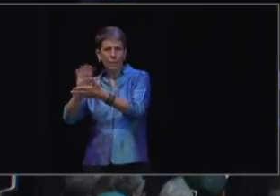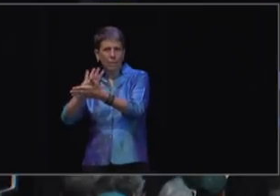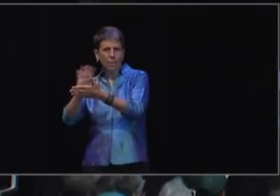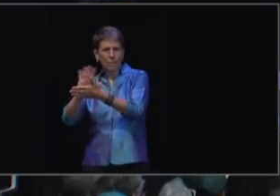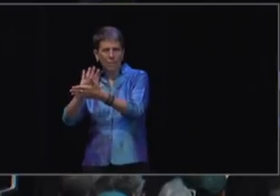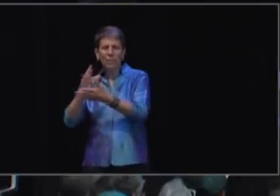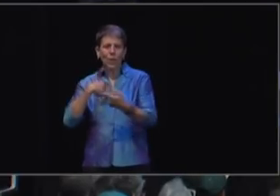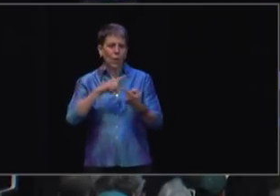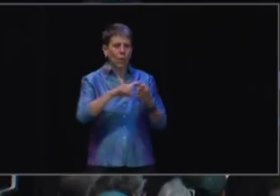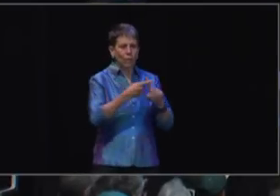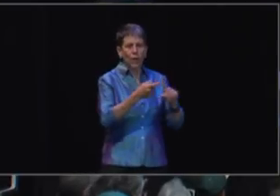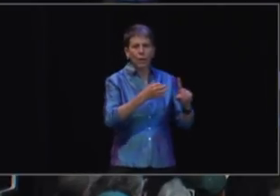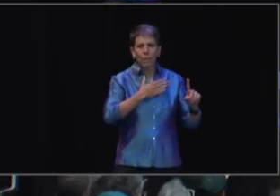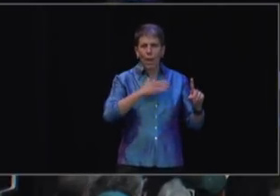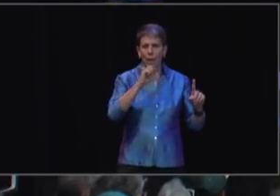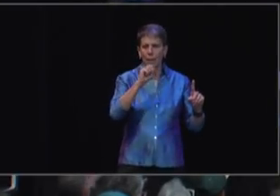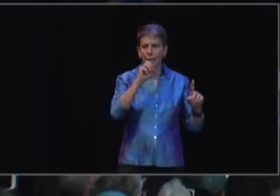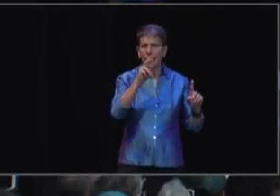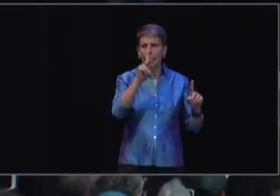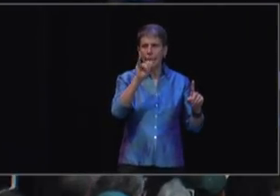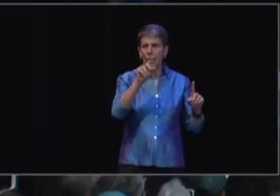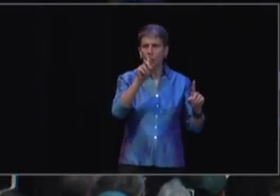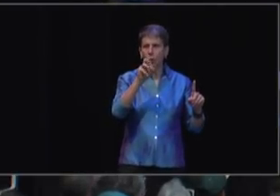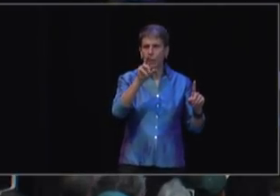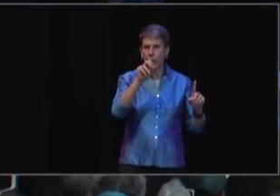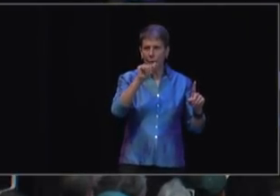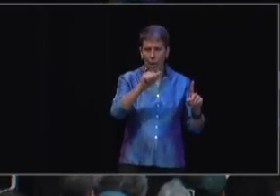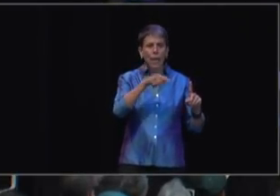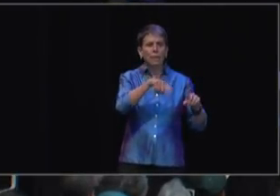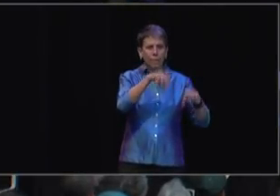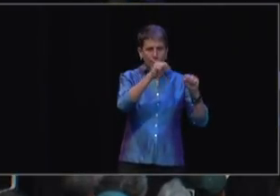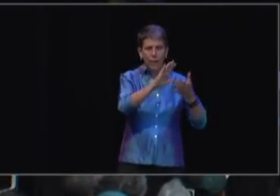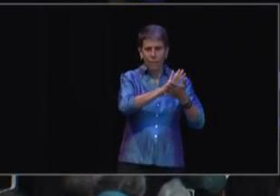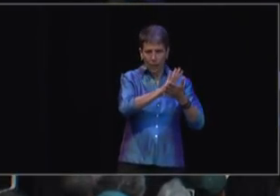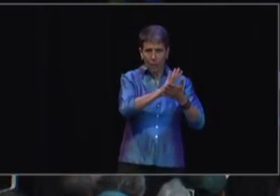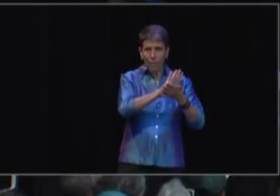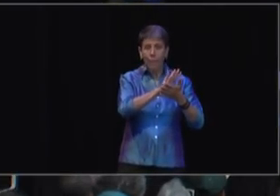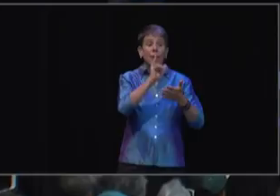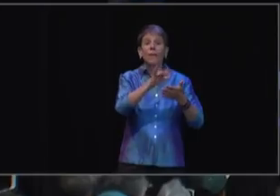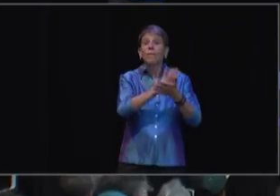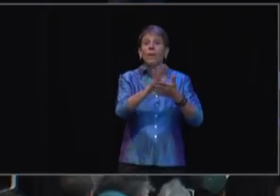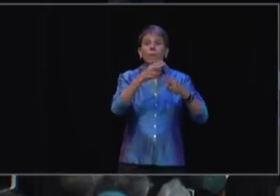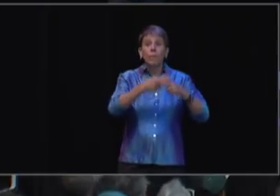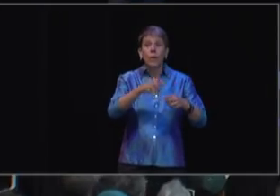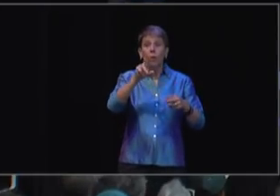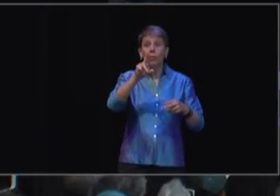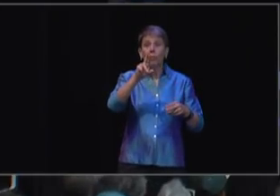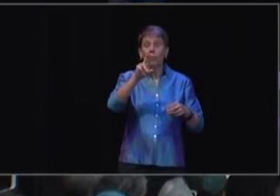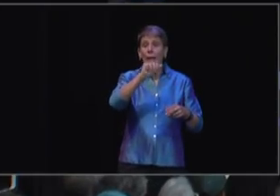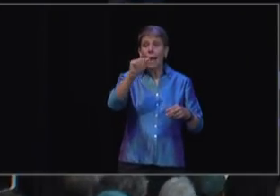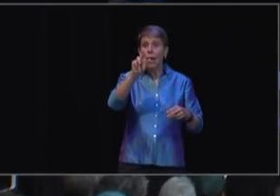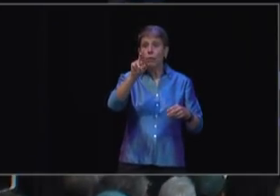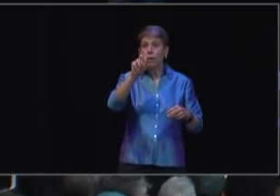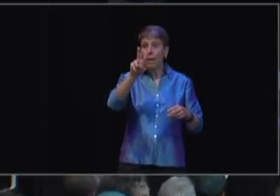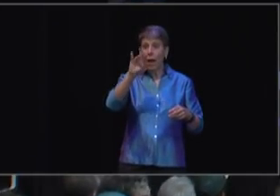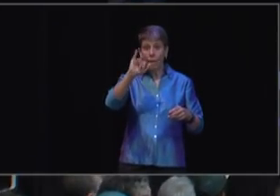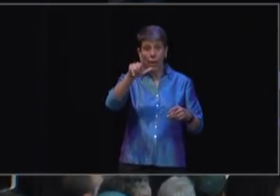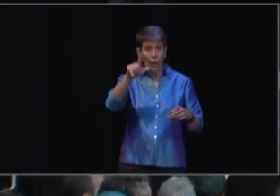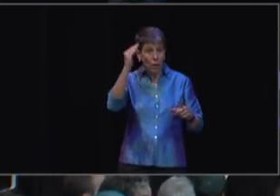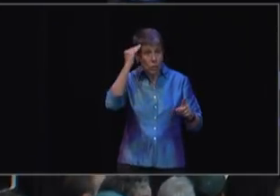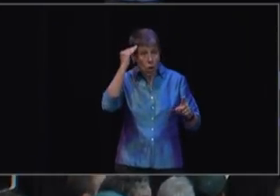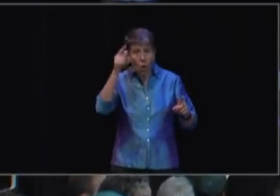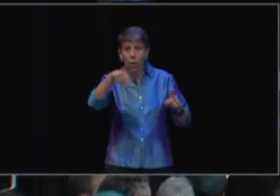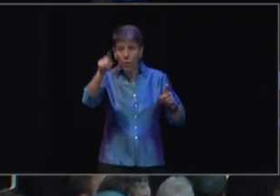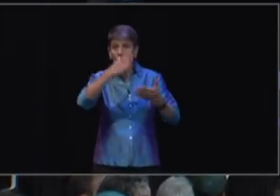of mine, Sakia Dorset. And the film is called The Revival. Do you know this film, The Revival?